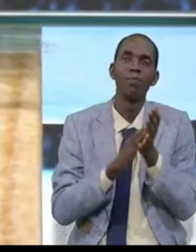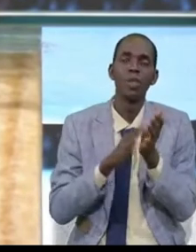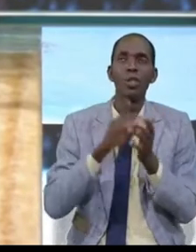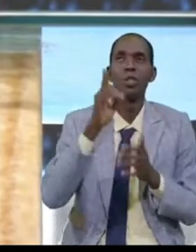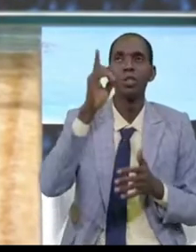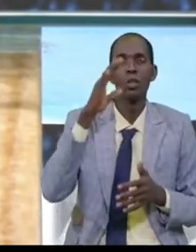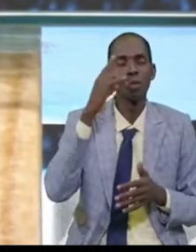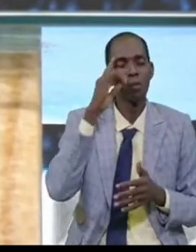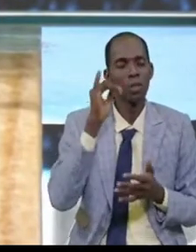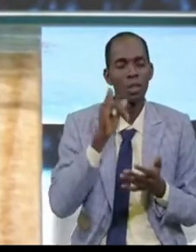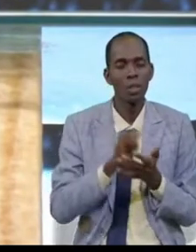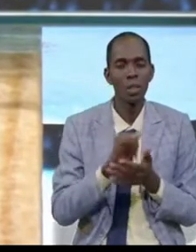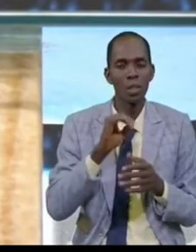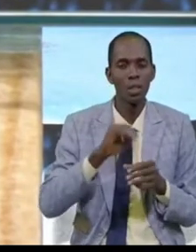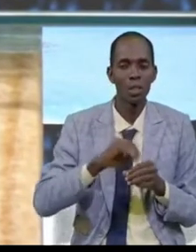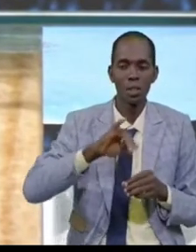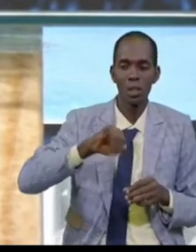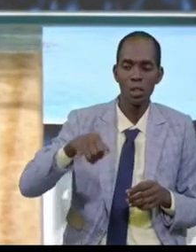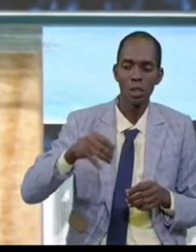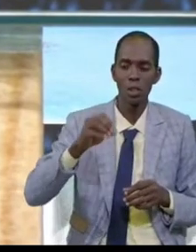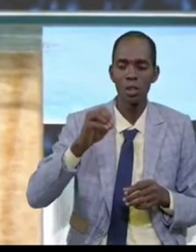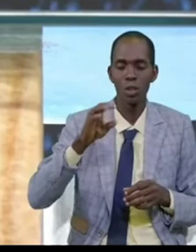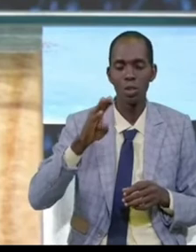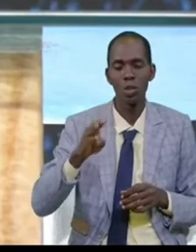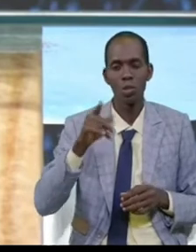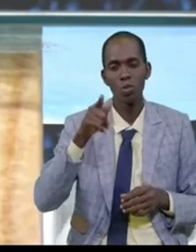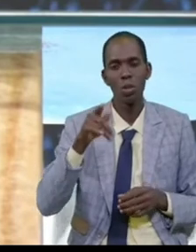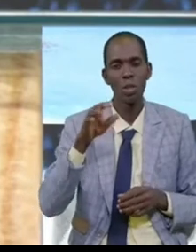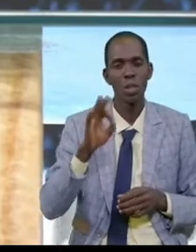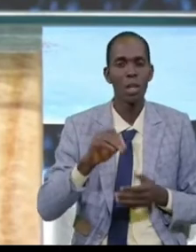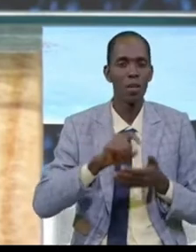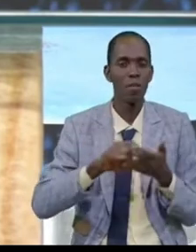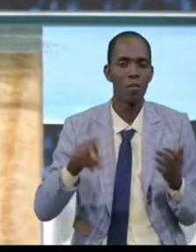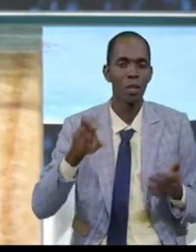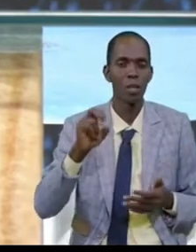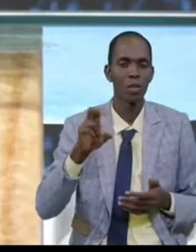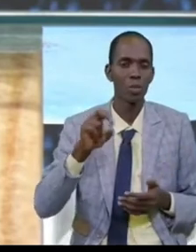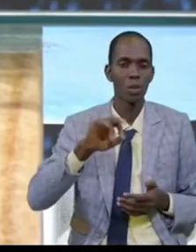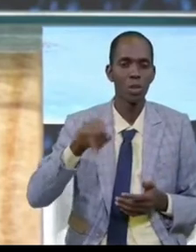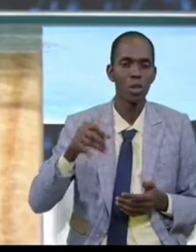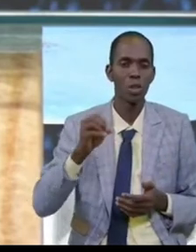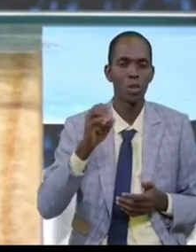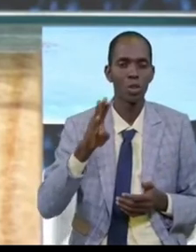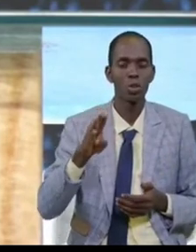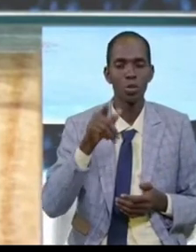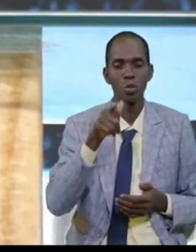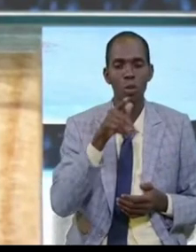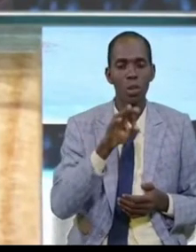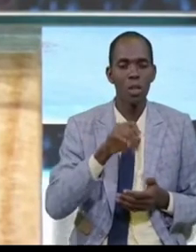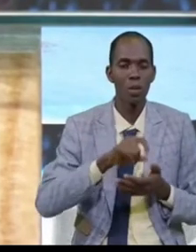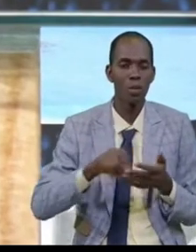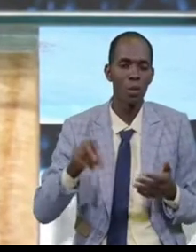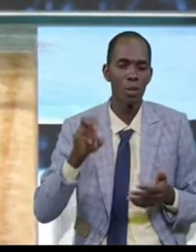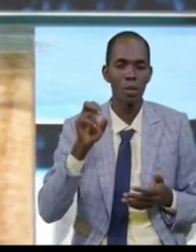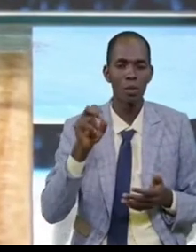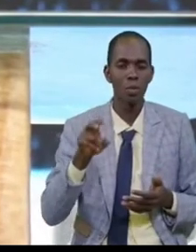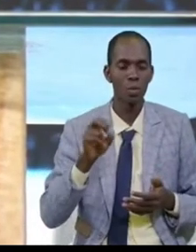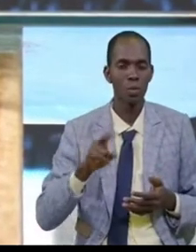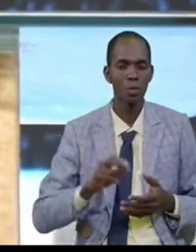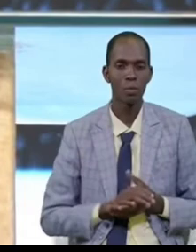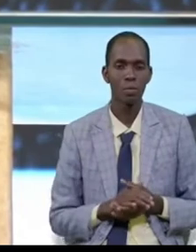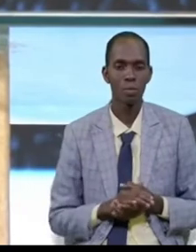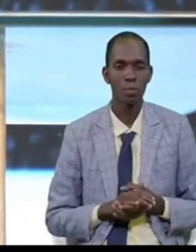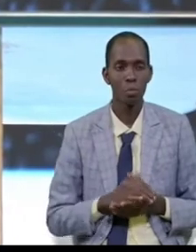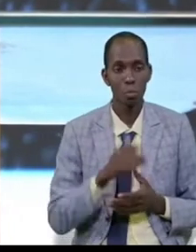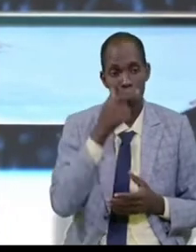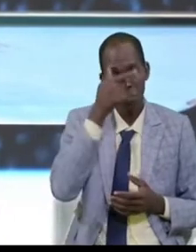at Job chapter 29, reading from verse 12. Job chapter 29, we're reading from verse